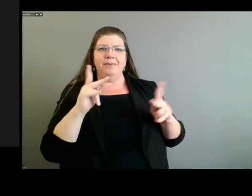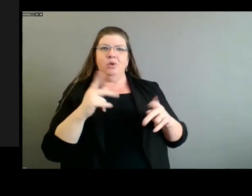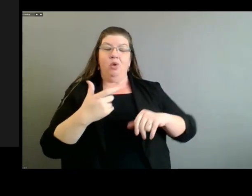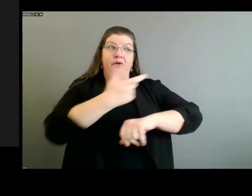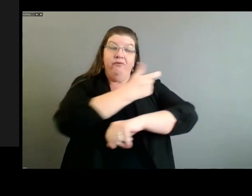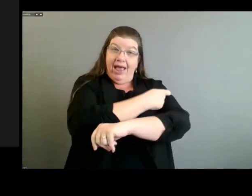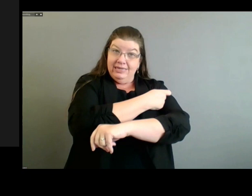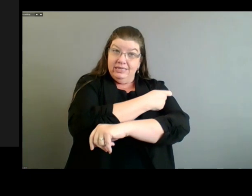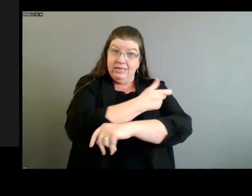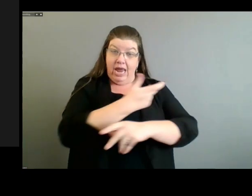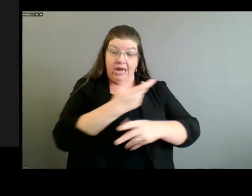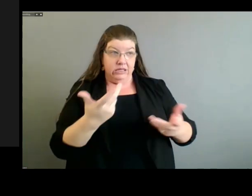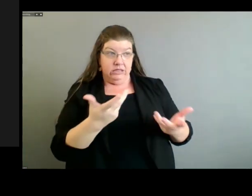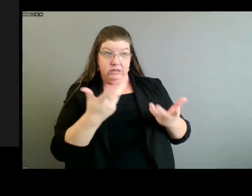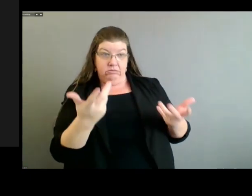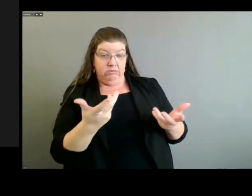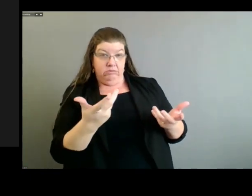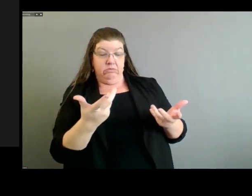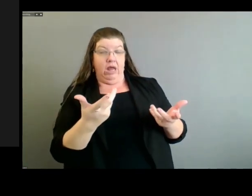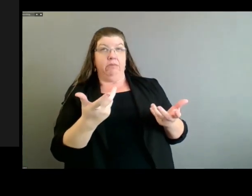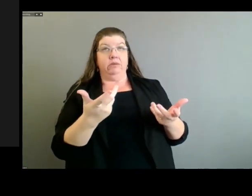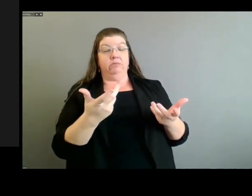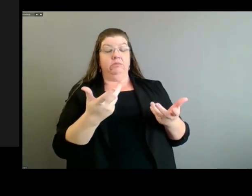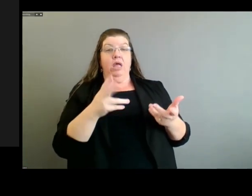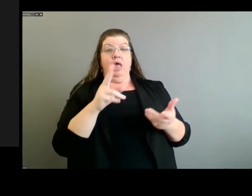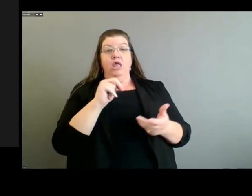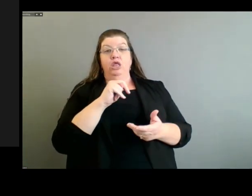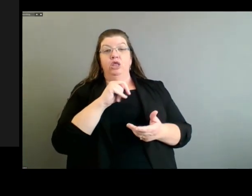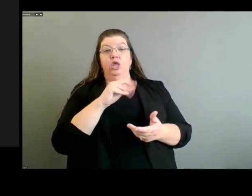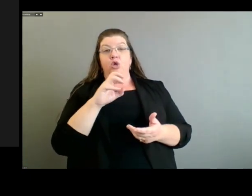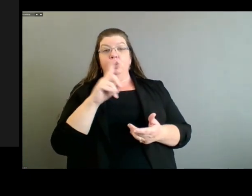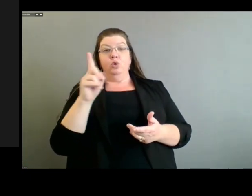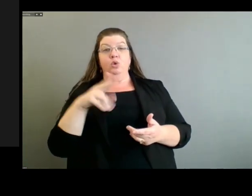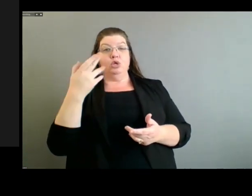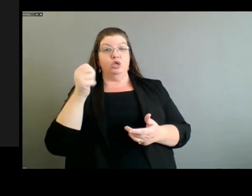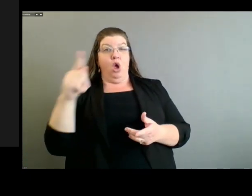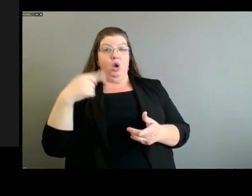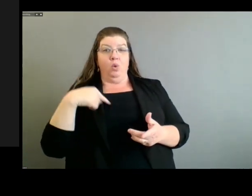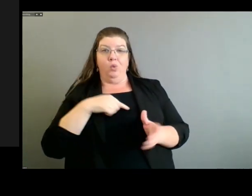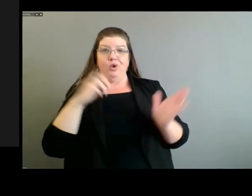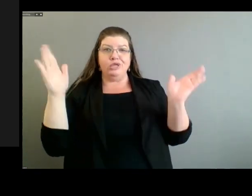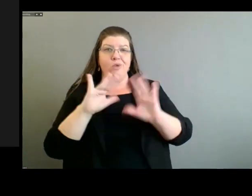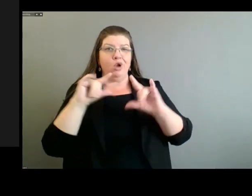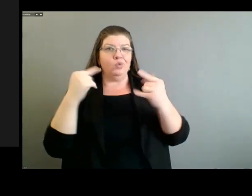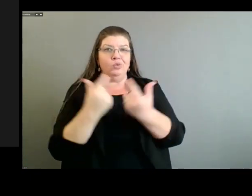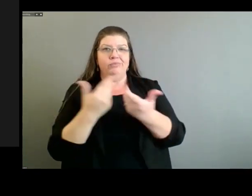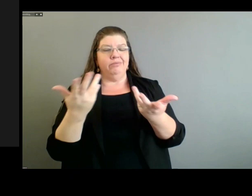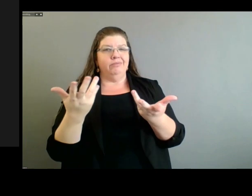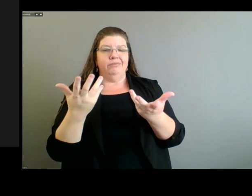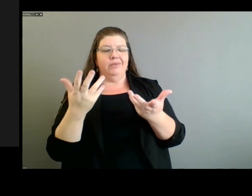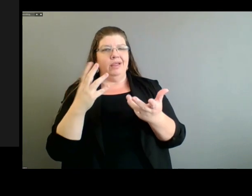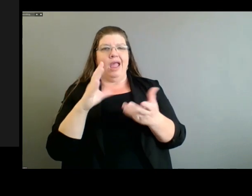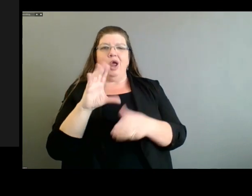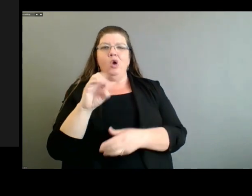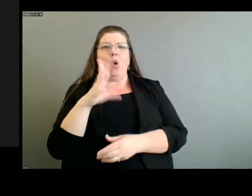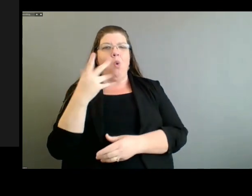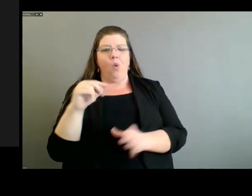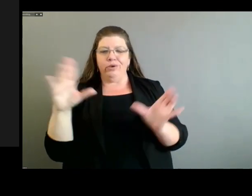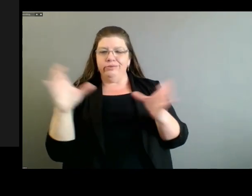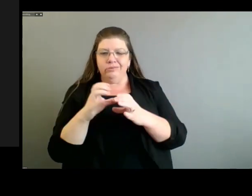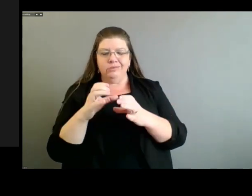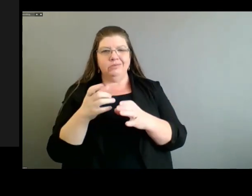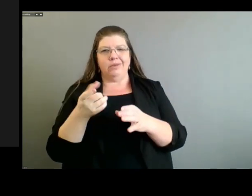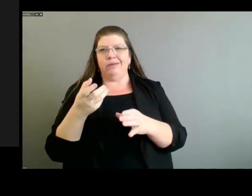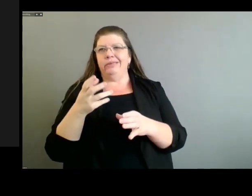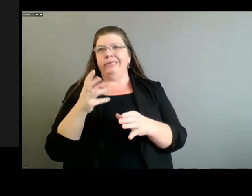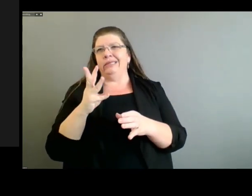vaccinated. I mean, I would use the Newshawk as an example. We're a small group, you could almost call it a cohort of about half a